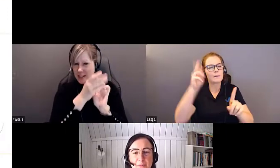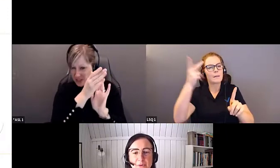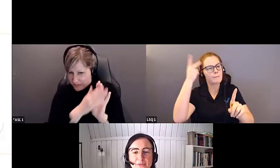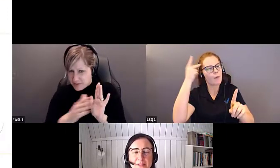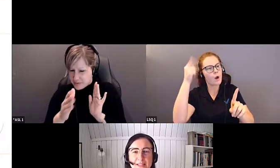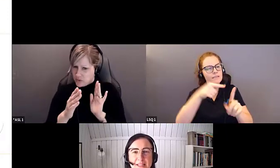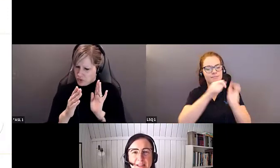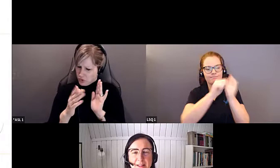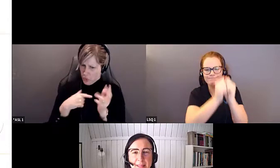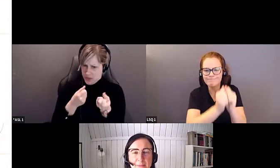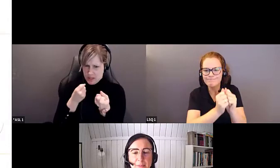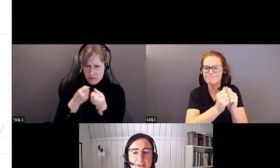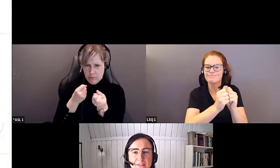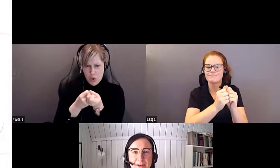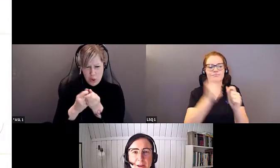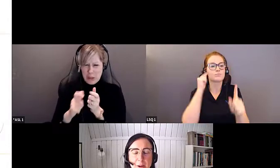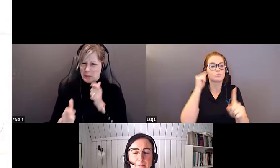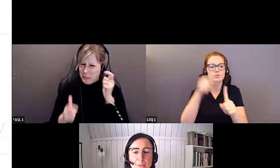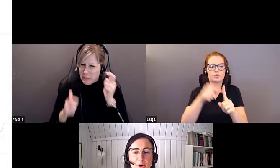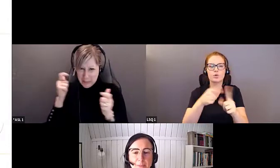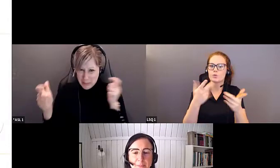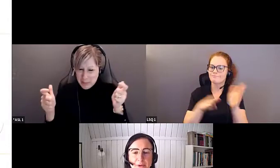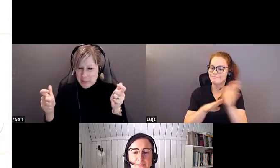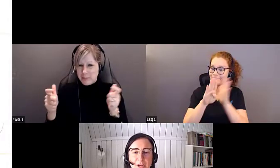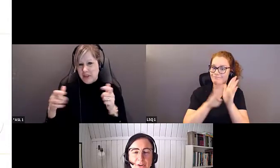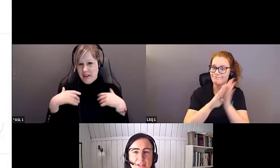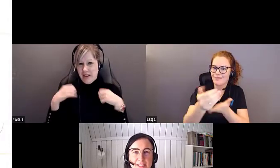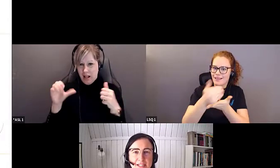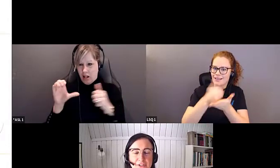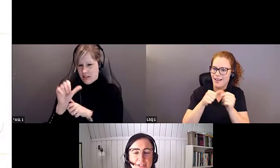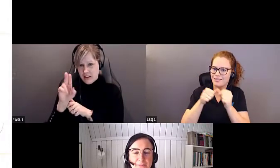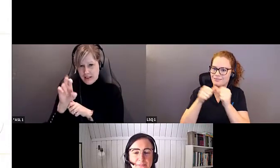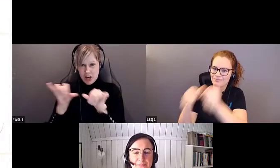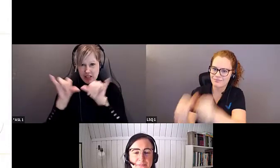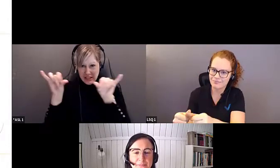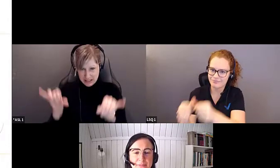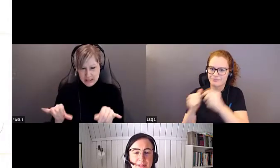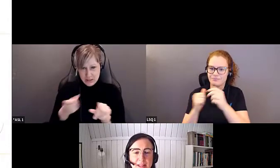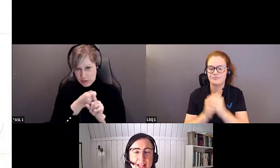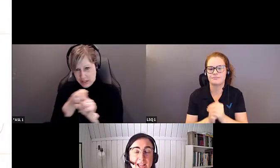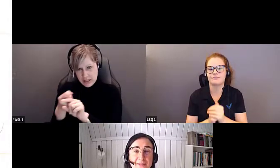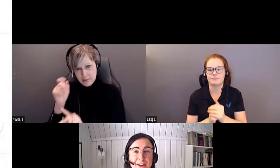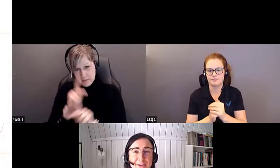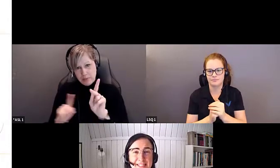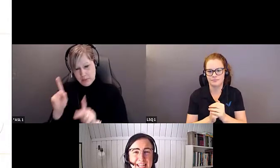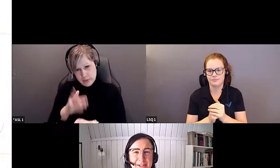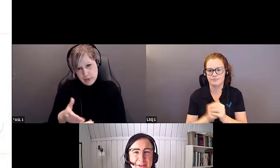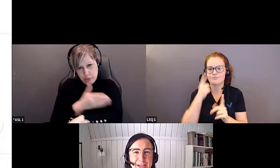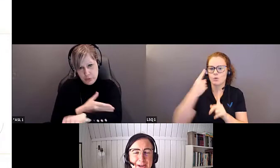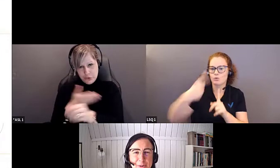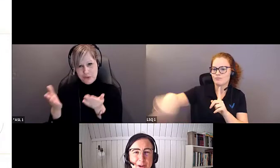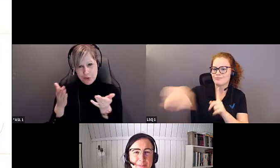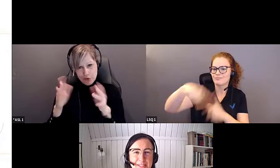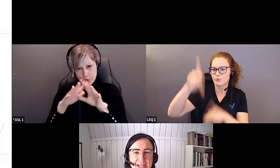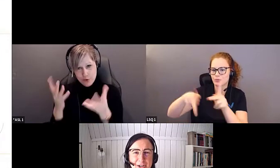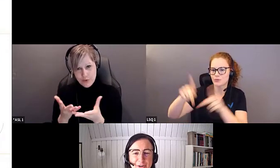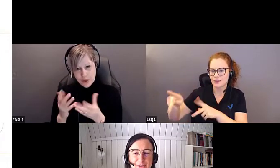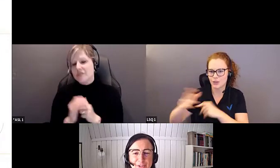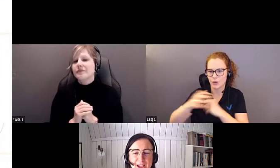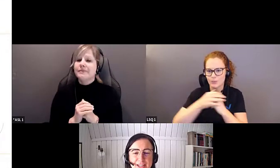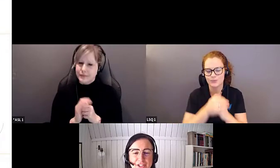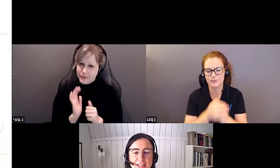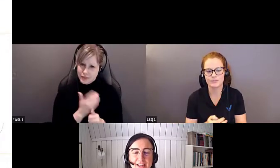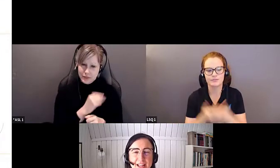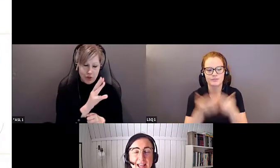large-scale improvements that will benefit more people across the country. I invite you to take a look at our website and our